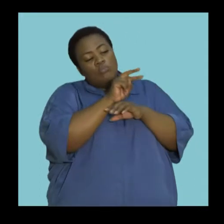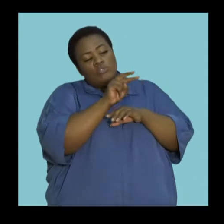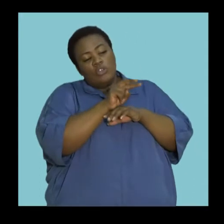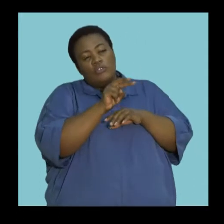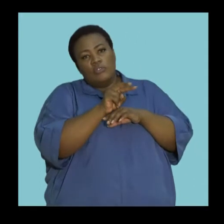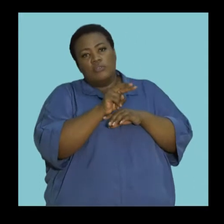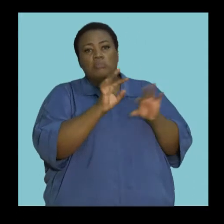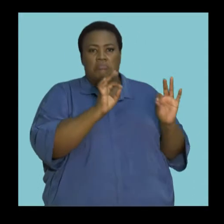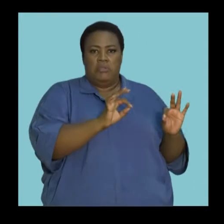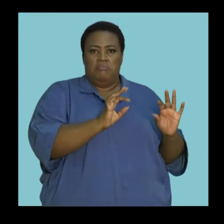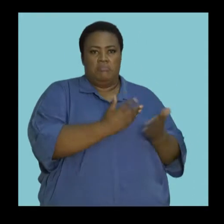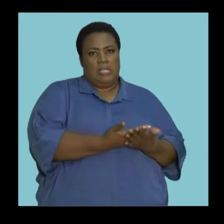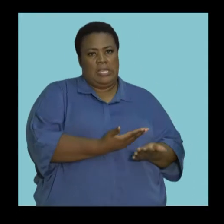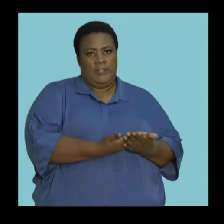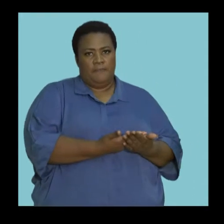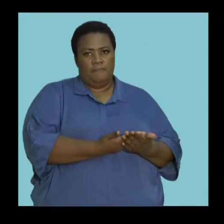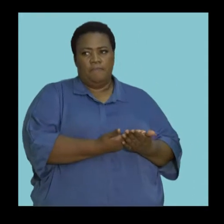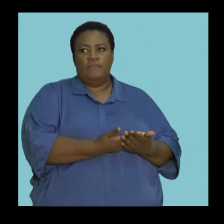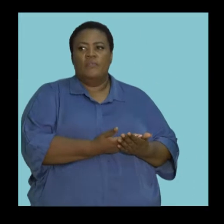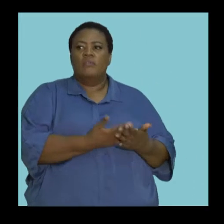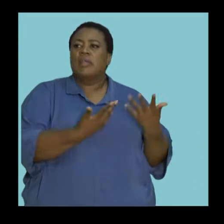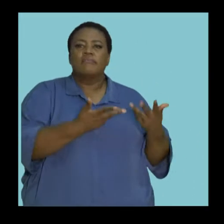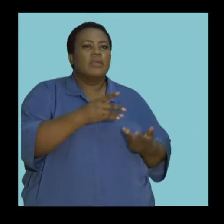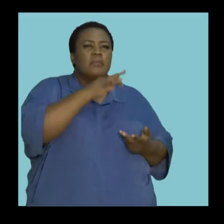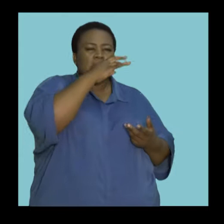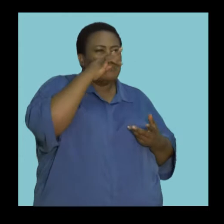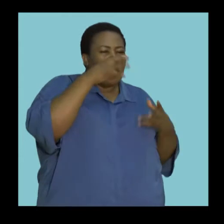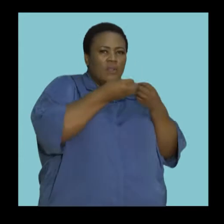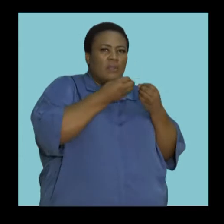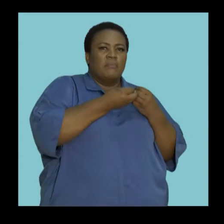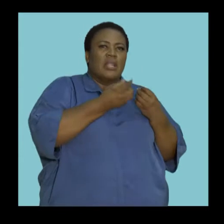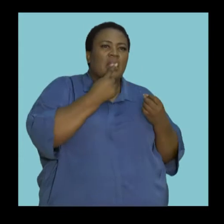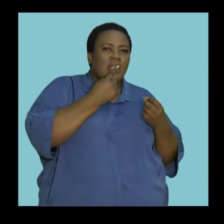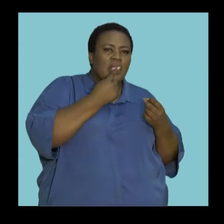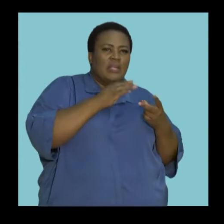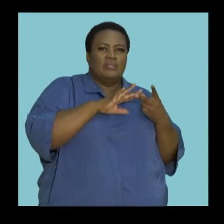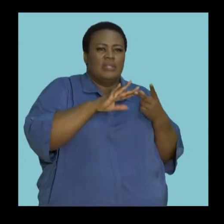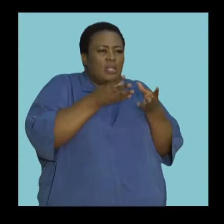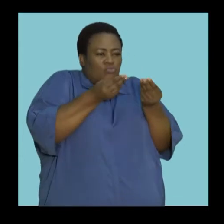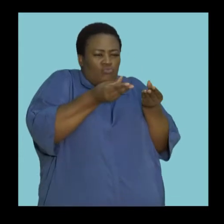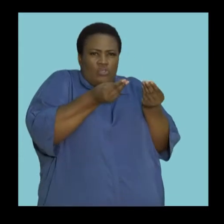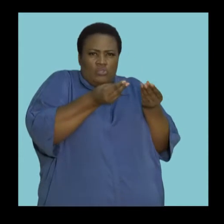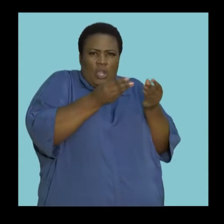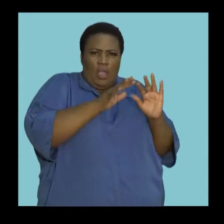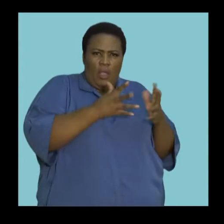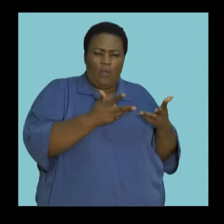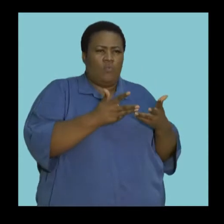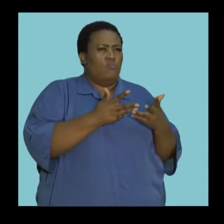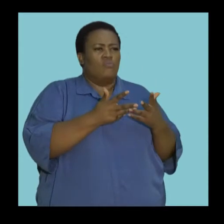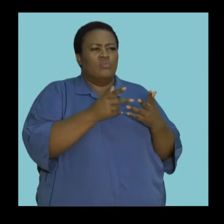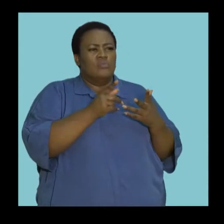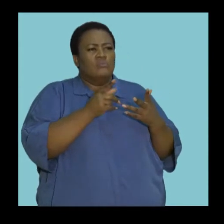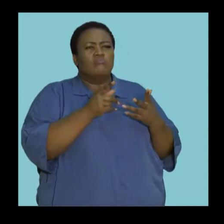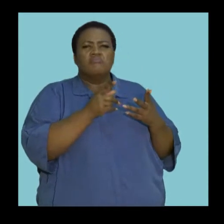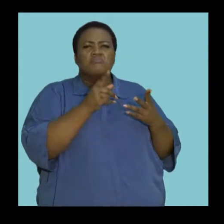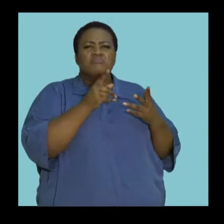observed subjectively, such as the smell of something, the taste, the texture, the